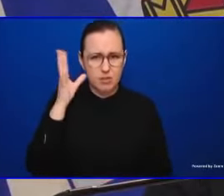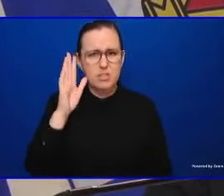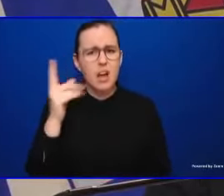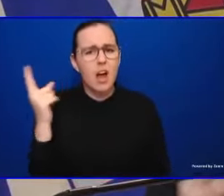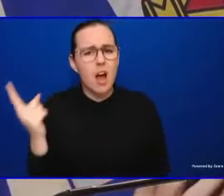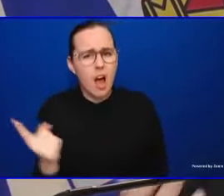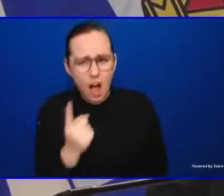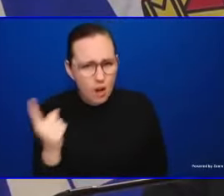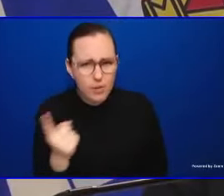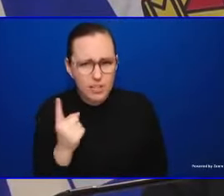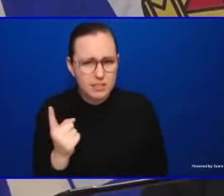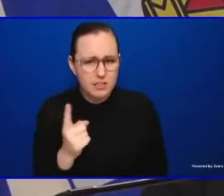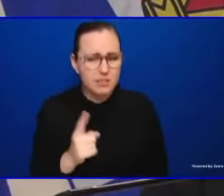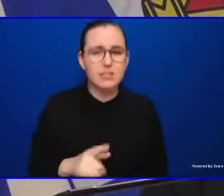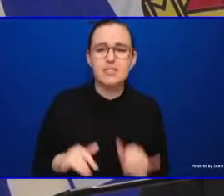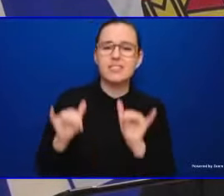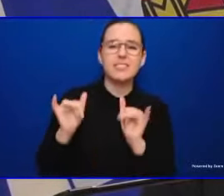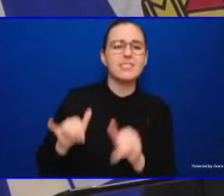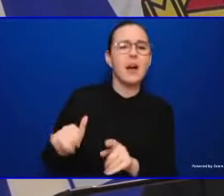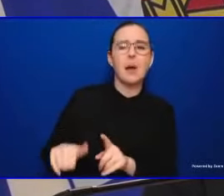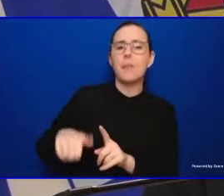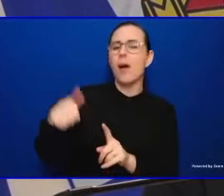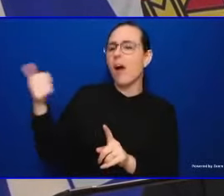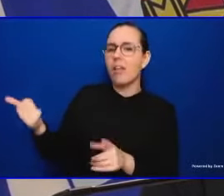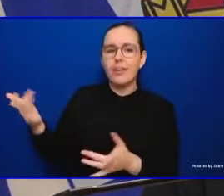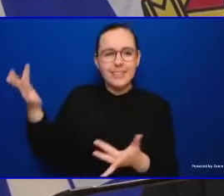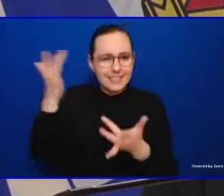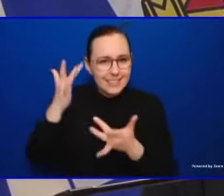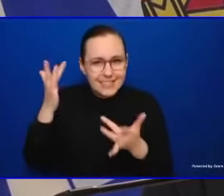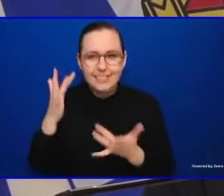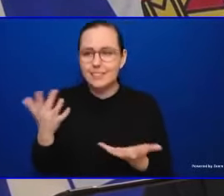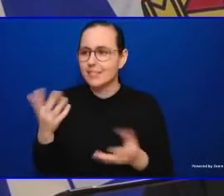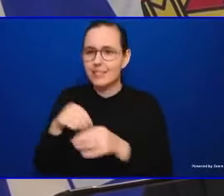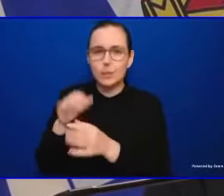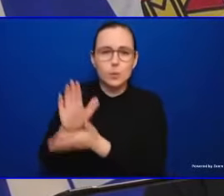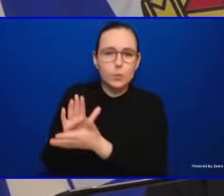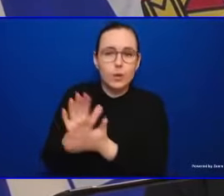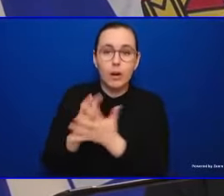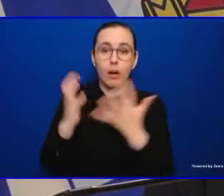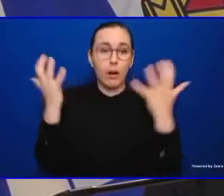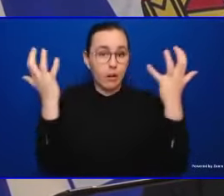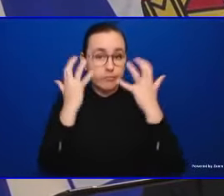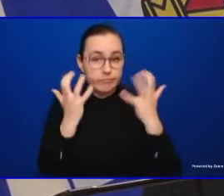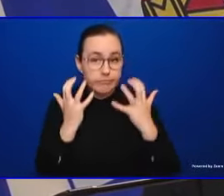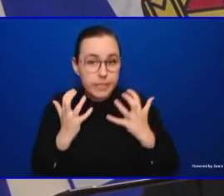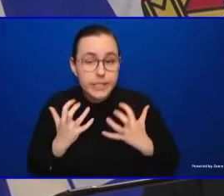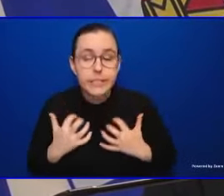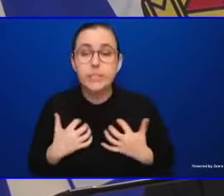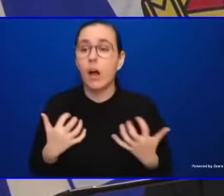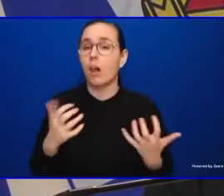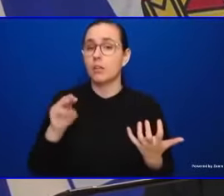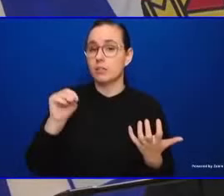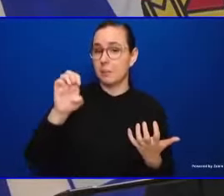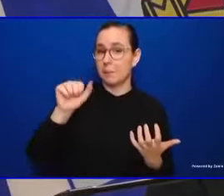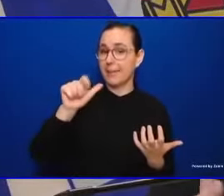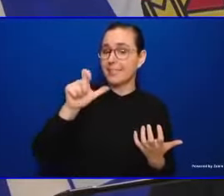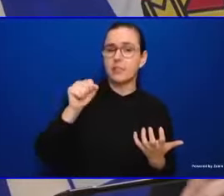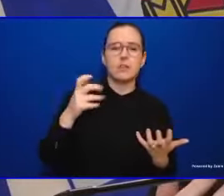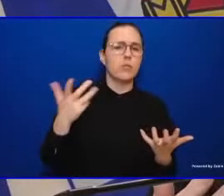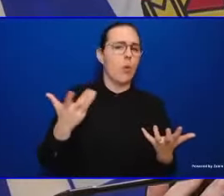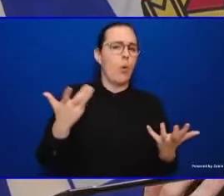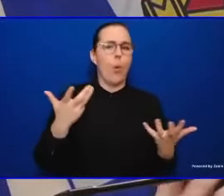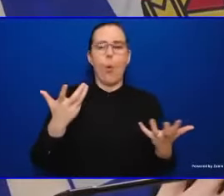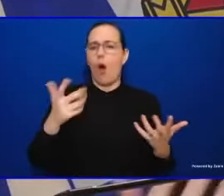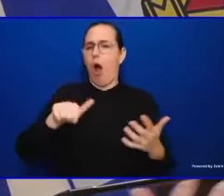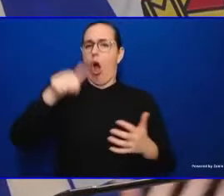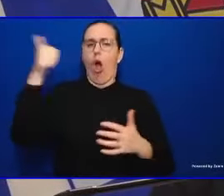in school settings, other outbreaks that happen as well. So it is not going to change that. And how